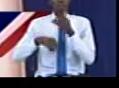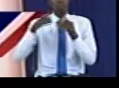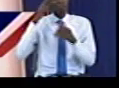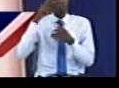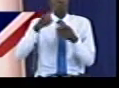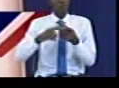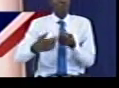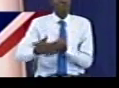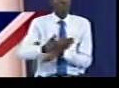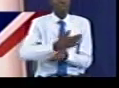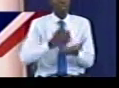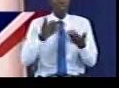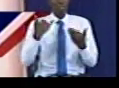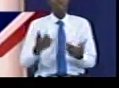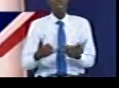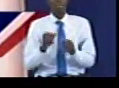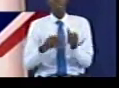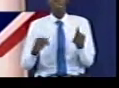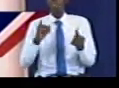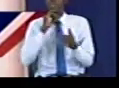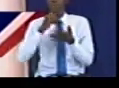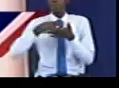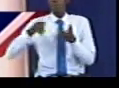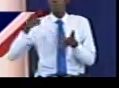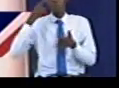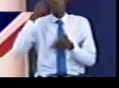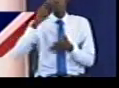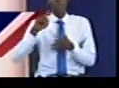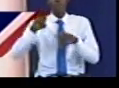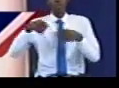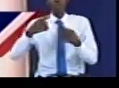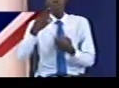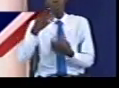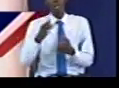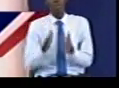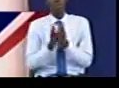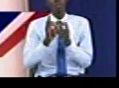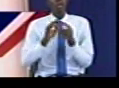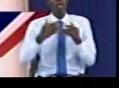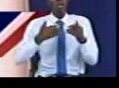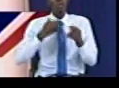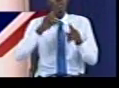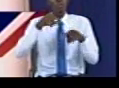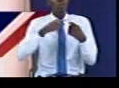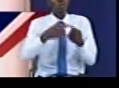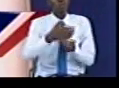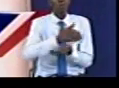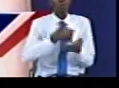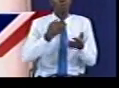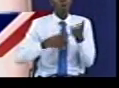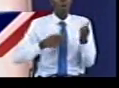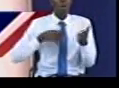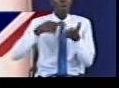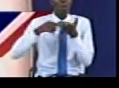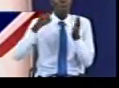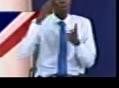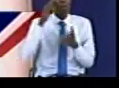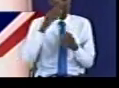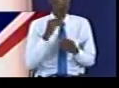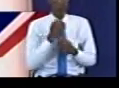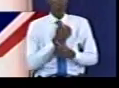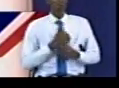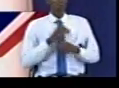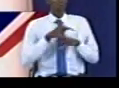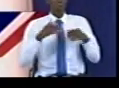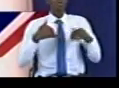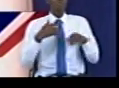paid for, and then you go there, and then he asks you, have you gone to collect that thing I paid for? Oh, I'm sorry, I didn't have time. But